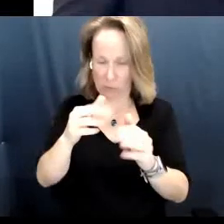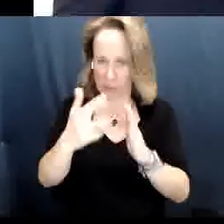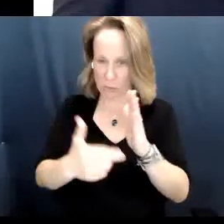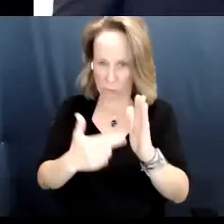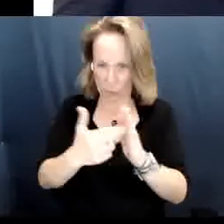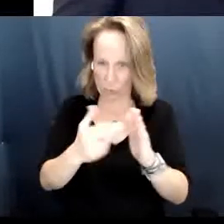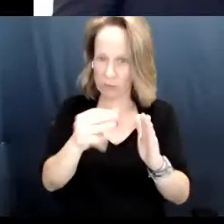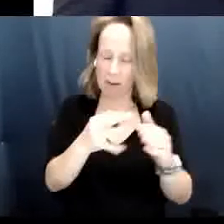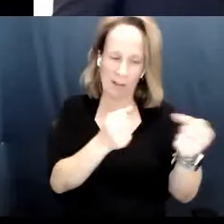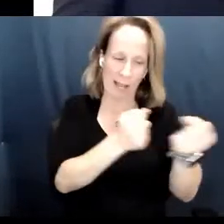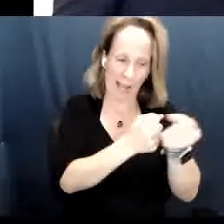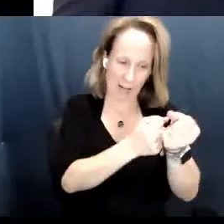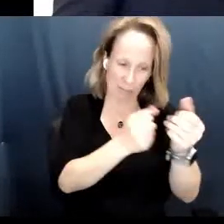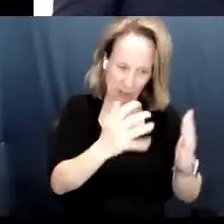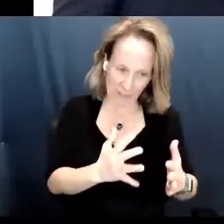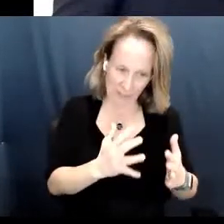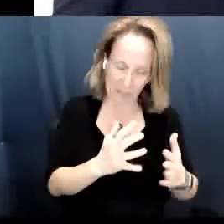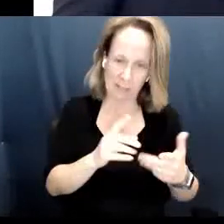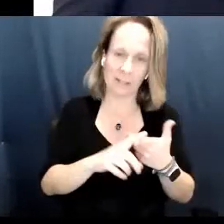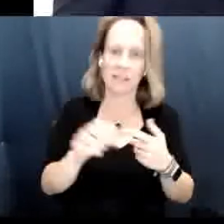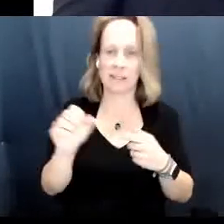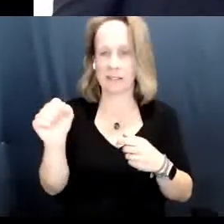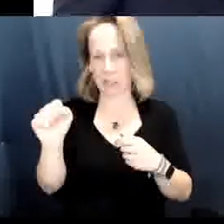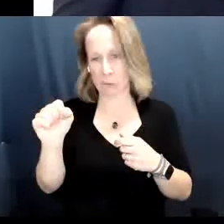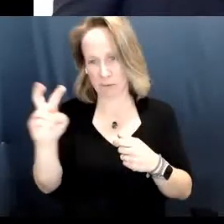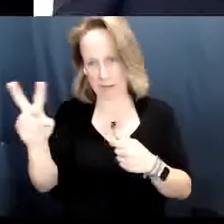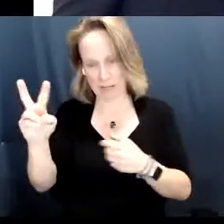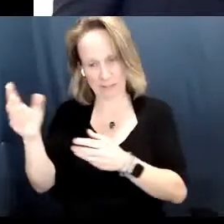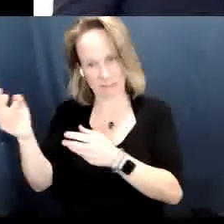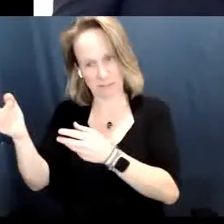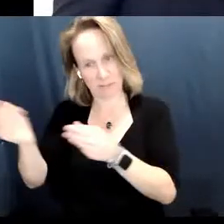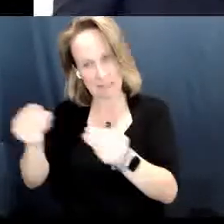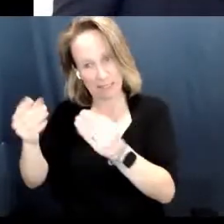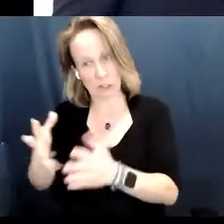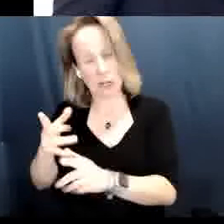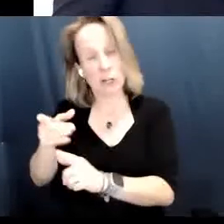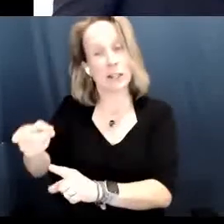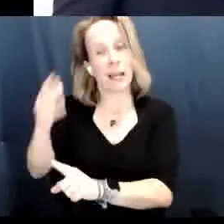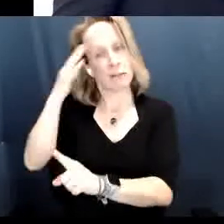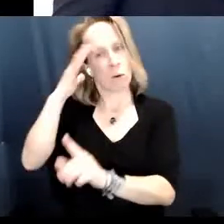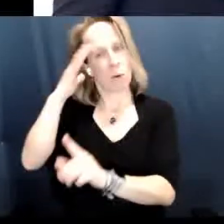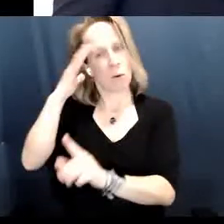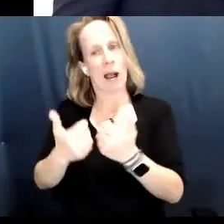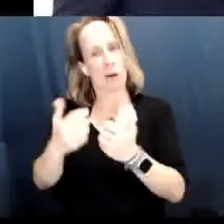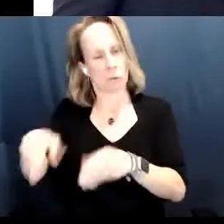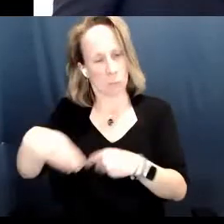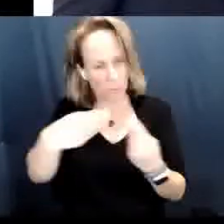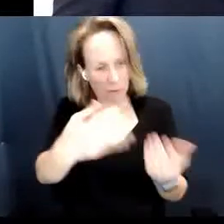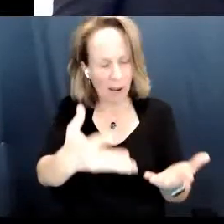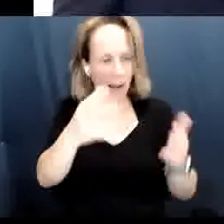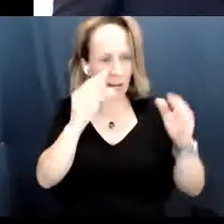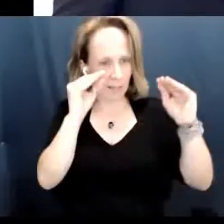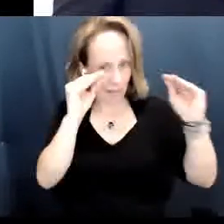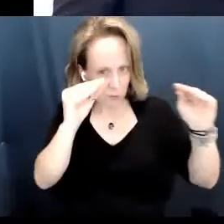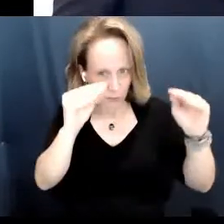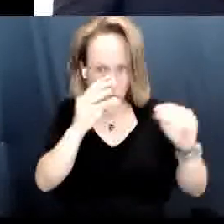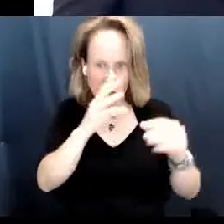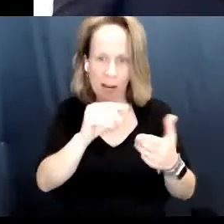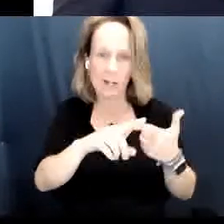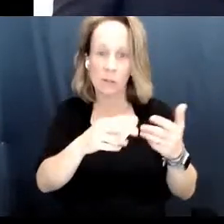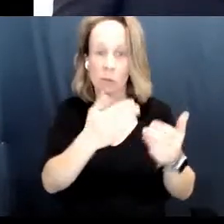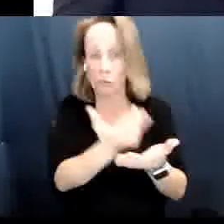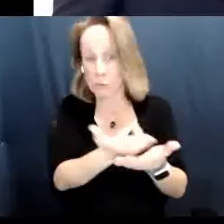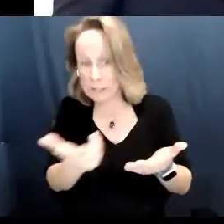advocate, sexual violence support group facilitators know how to provide education and resources, explain agency policies,